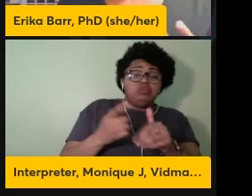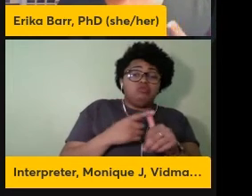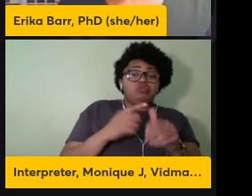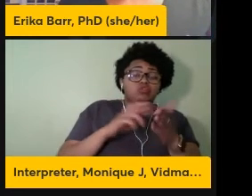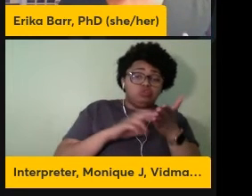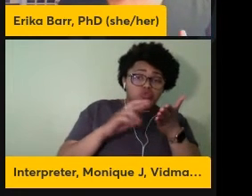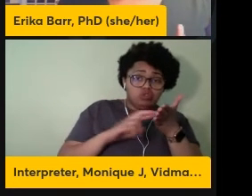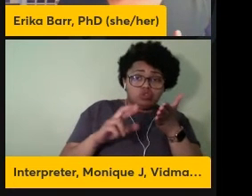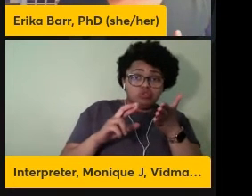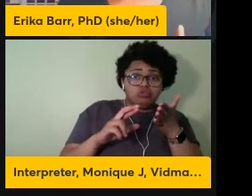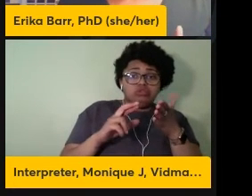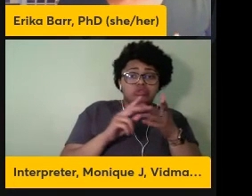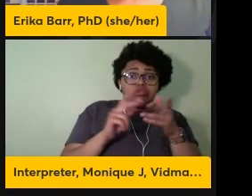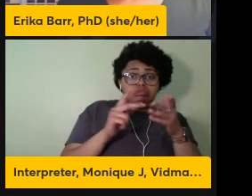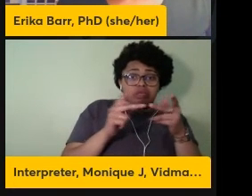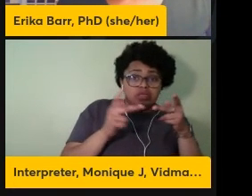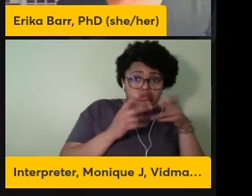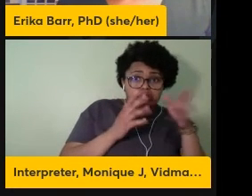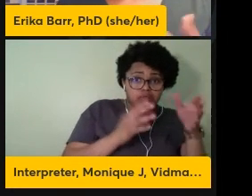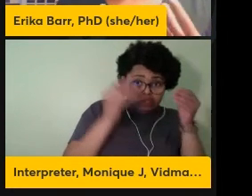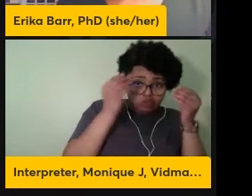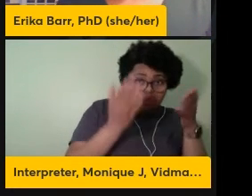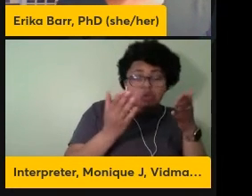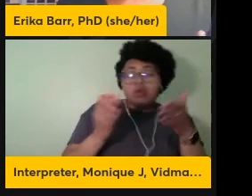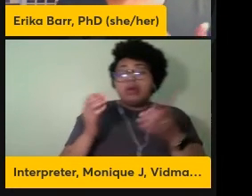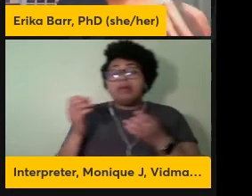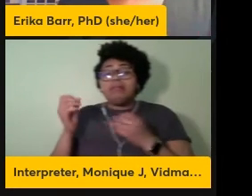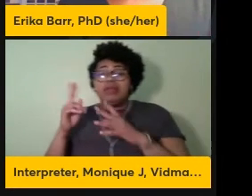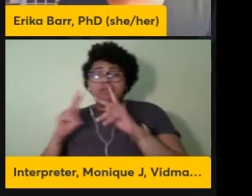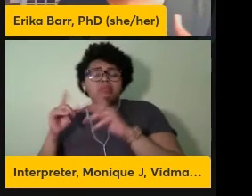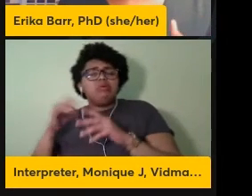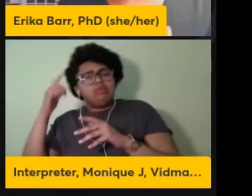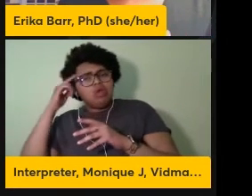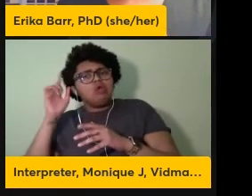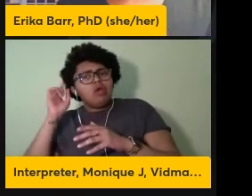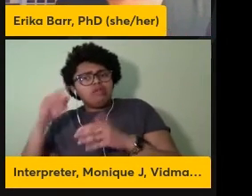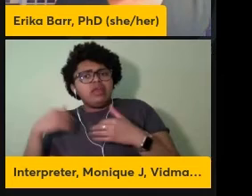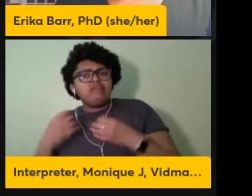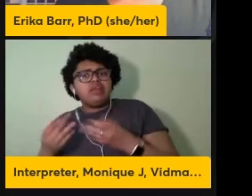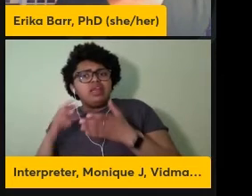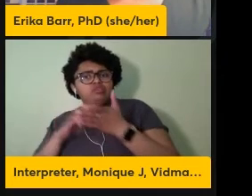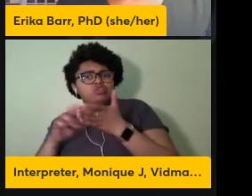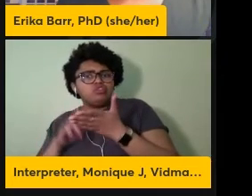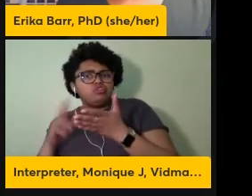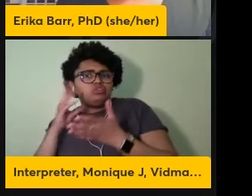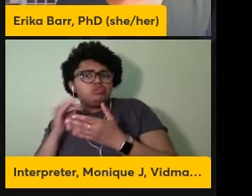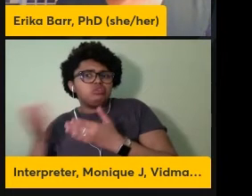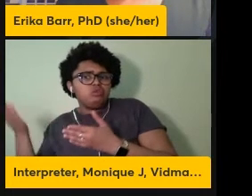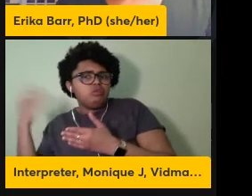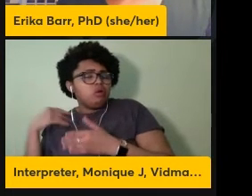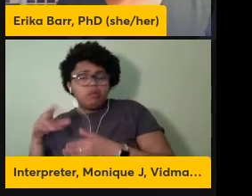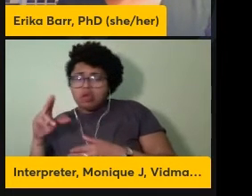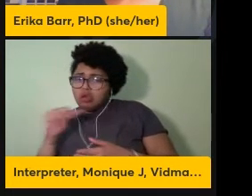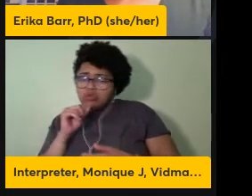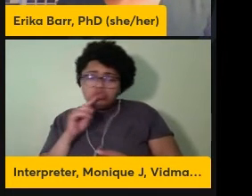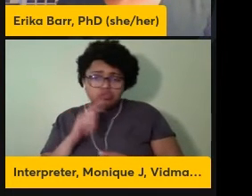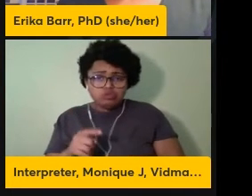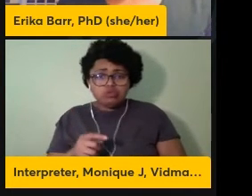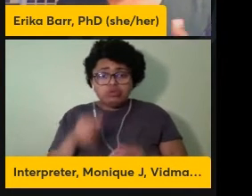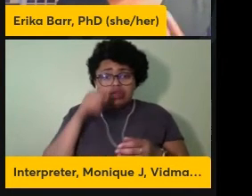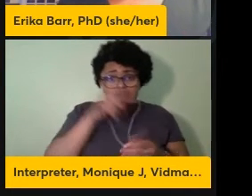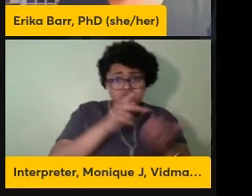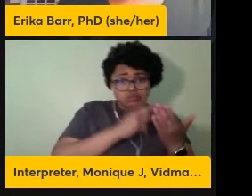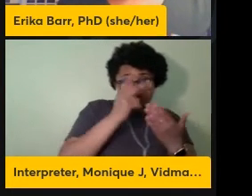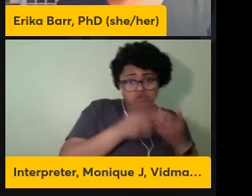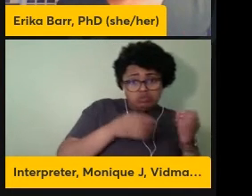have to already have research experience. But we have a number, these programs really provides an opportunity for students